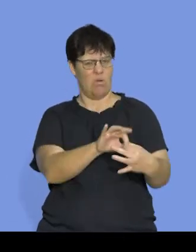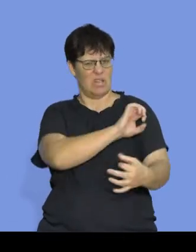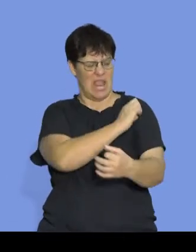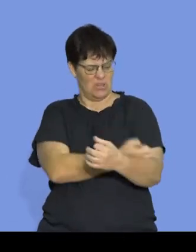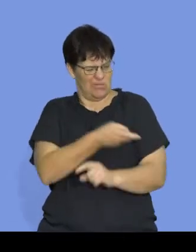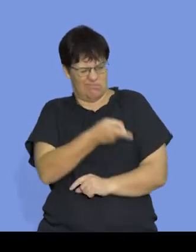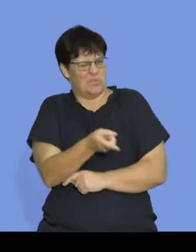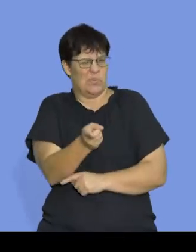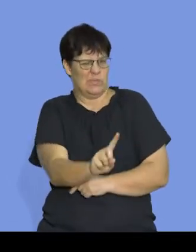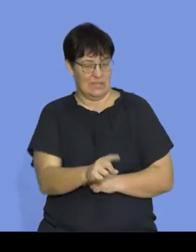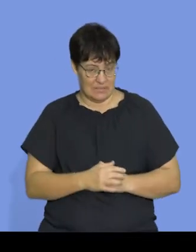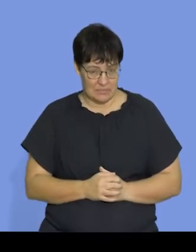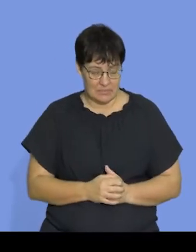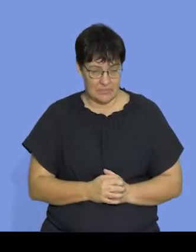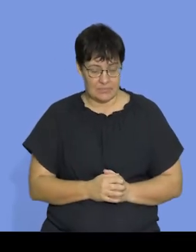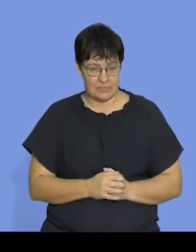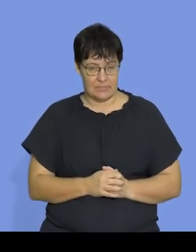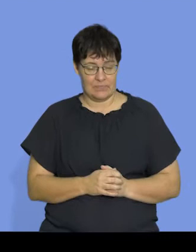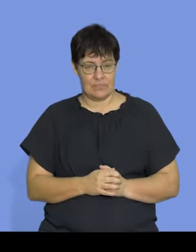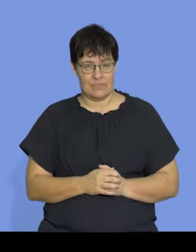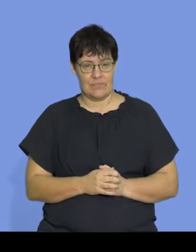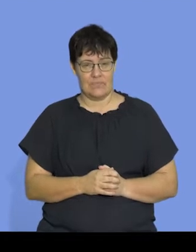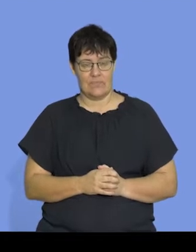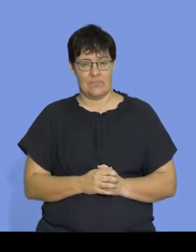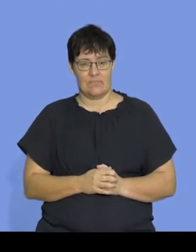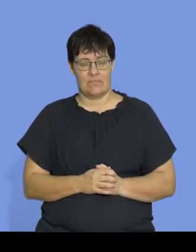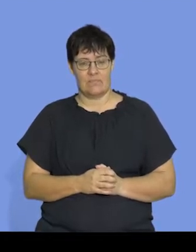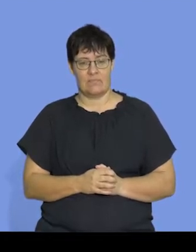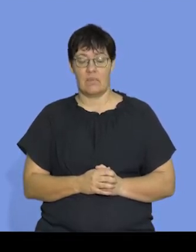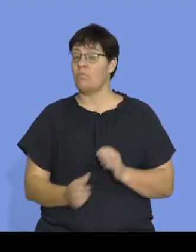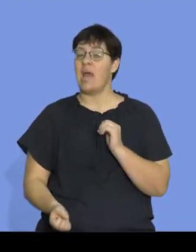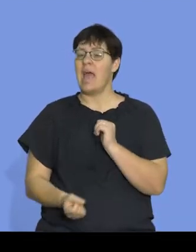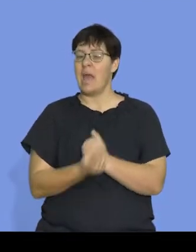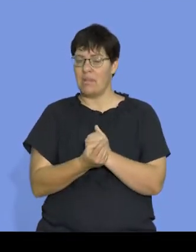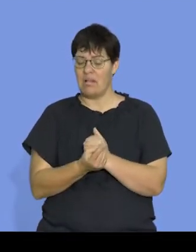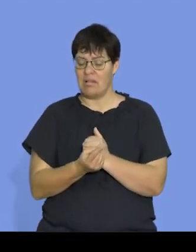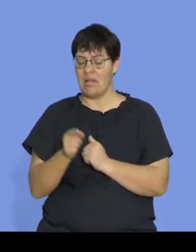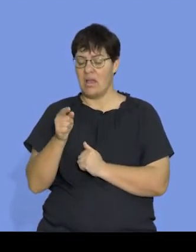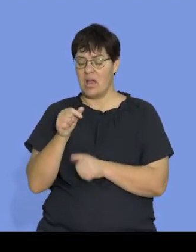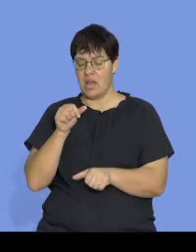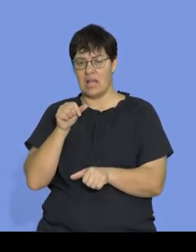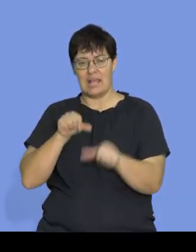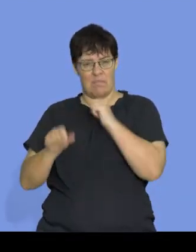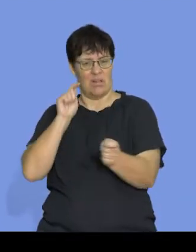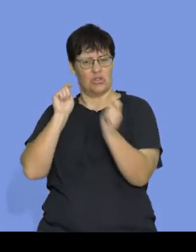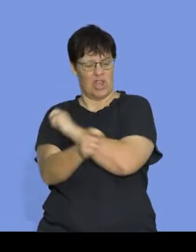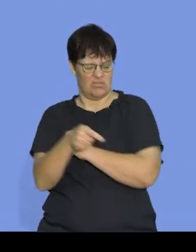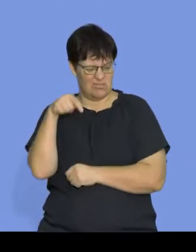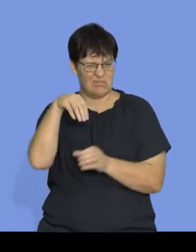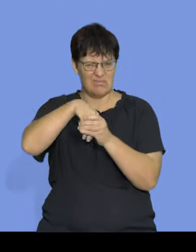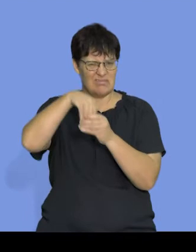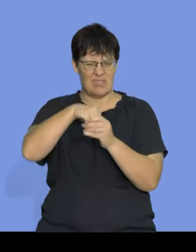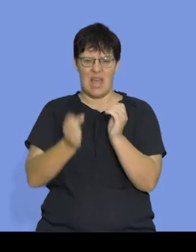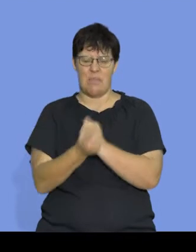about, okay? Right. Now, what exactly happens in a chemical change? And we know that a chemical change